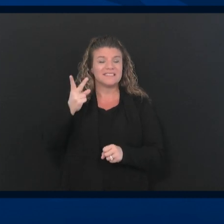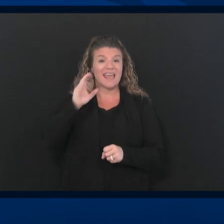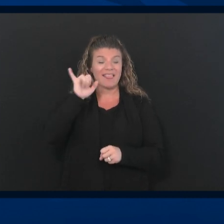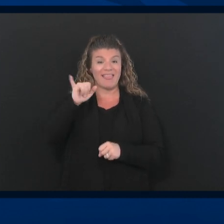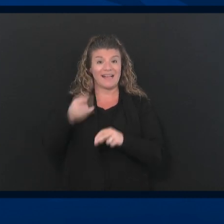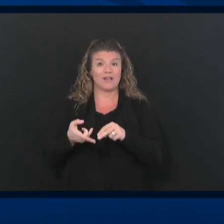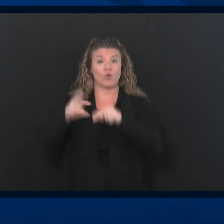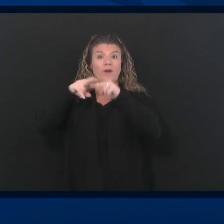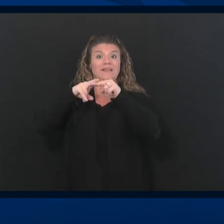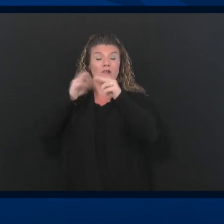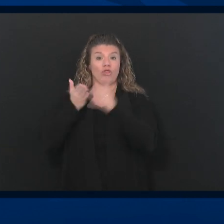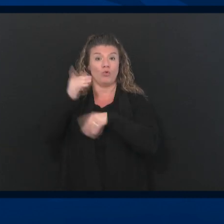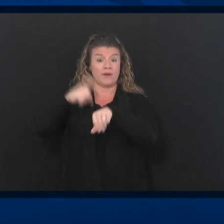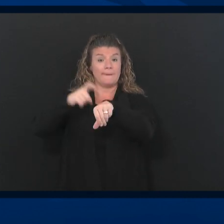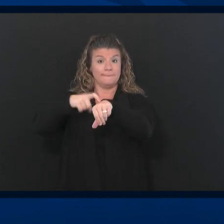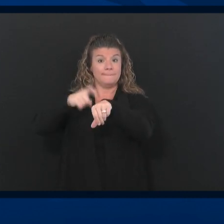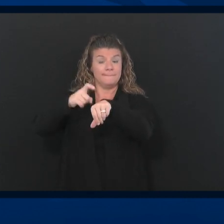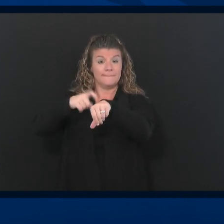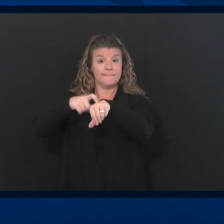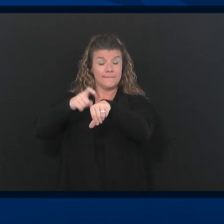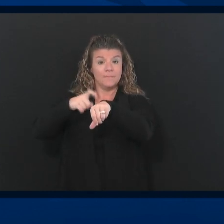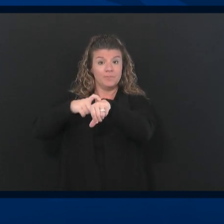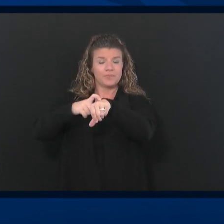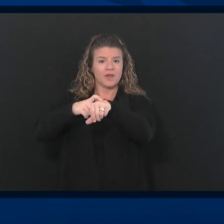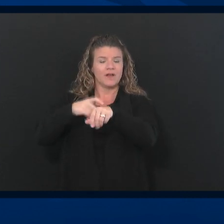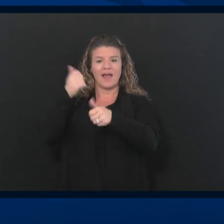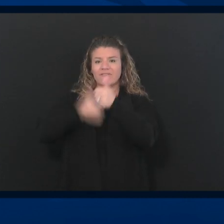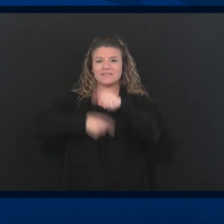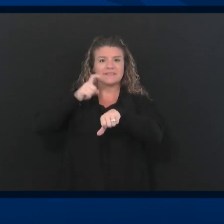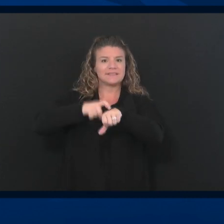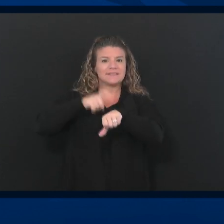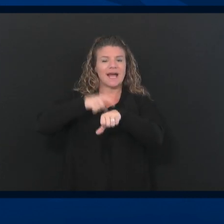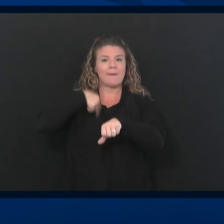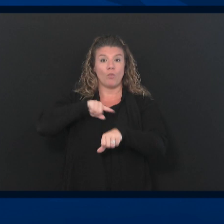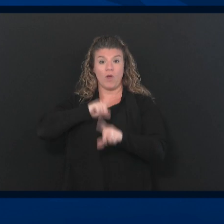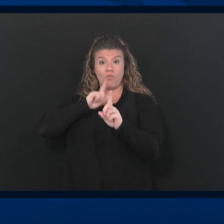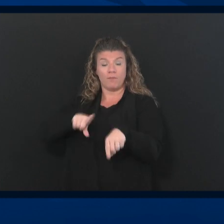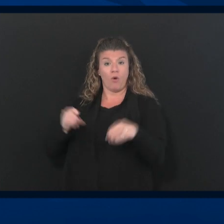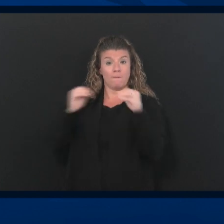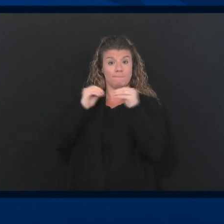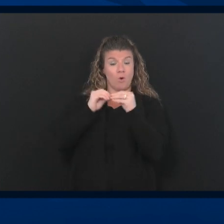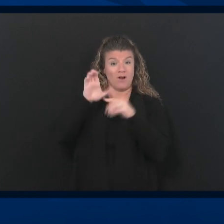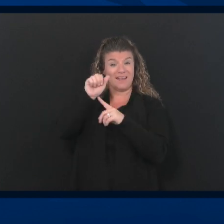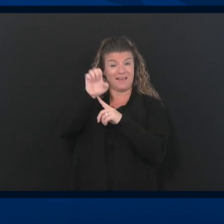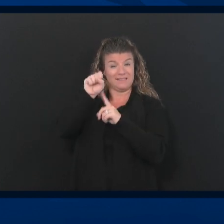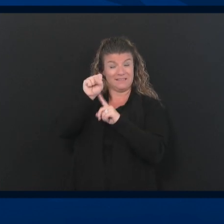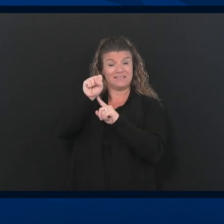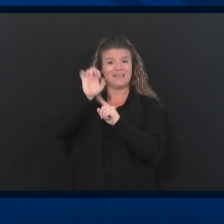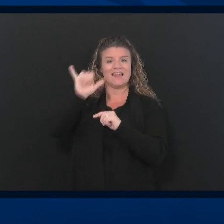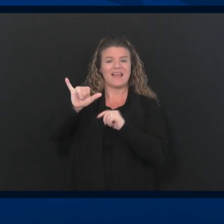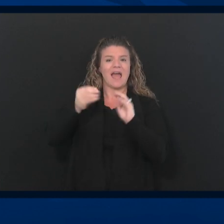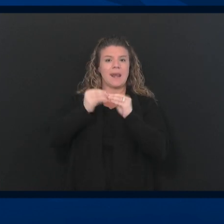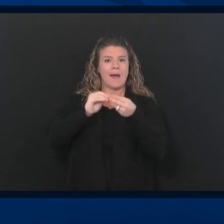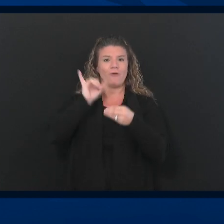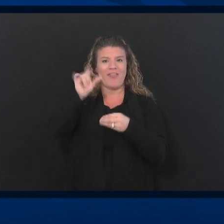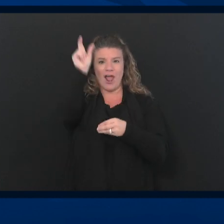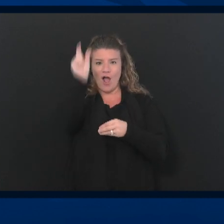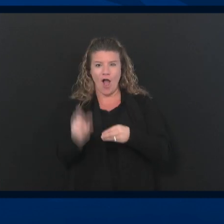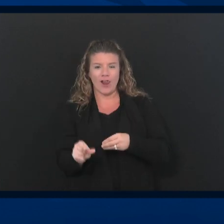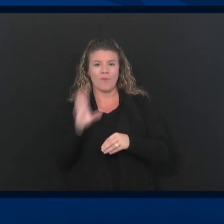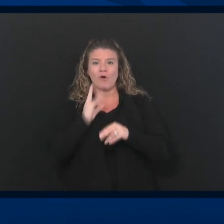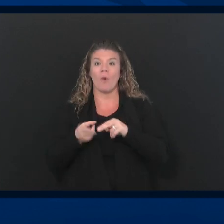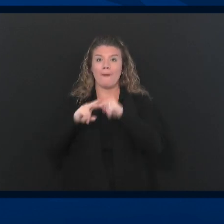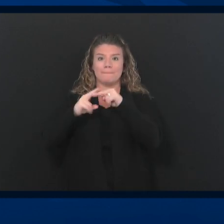increasing over time, which is what we've been, each time we report out more cases, that number, that column goes up, it's by